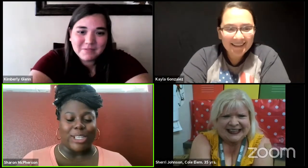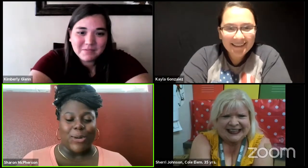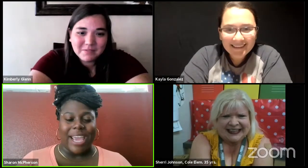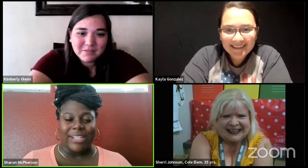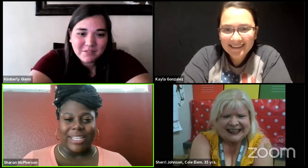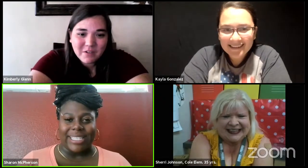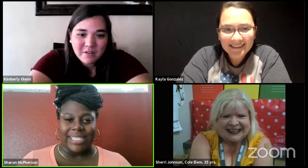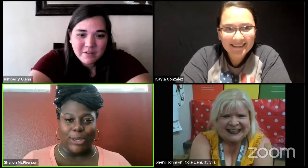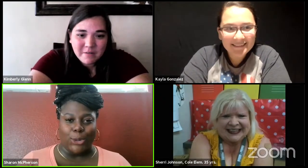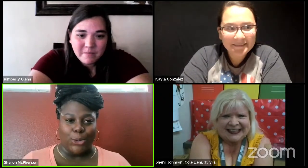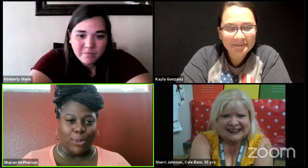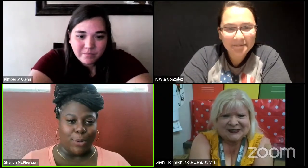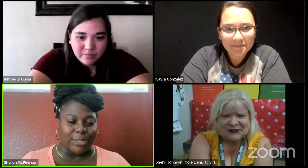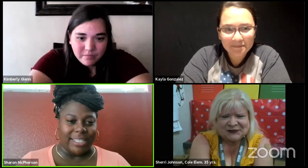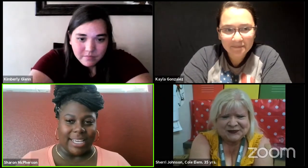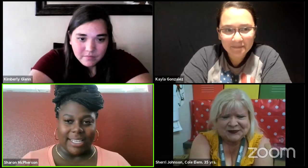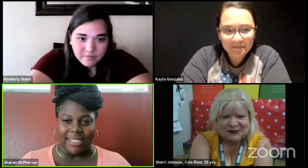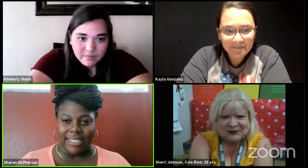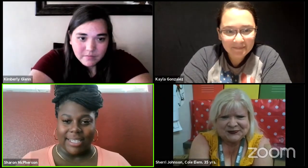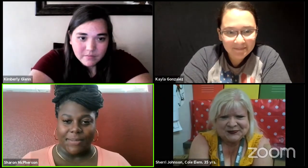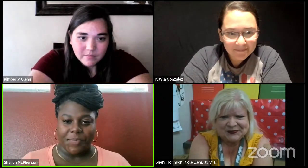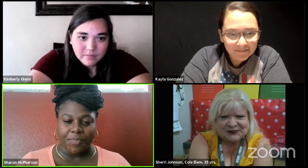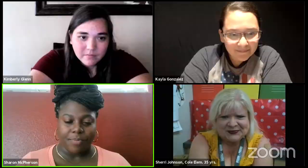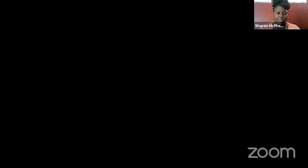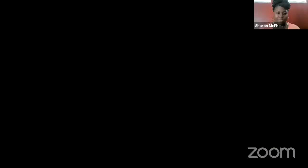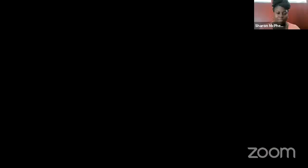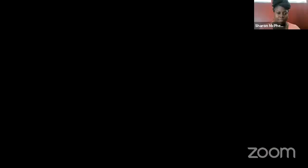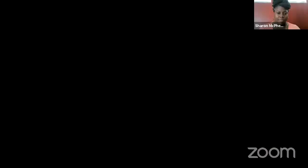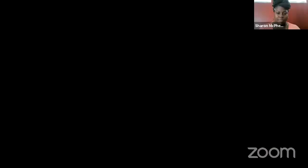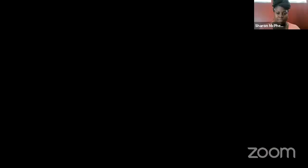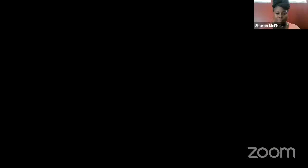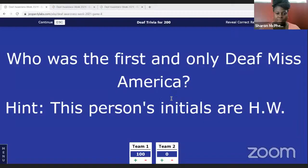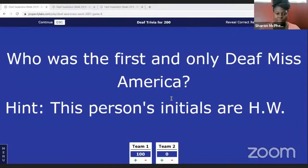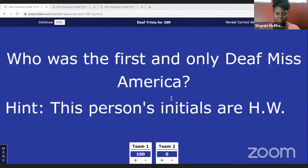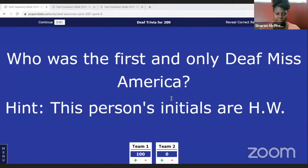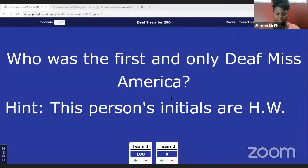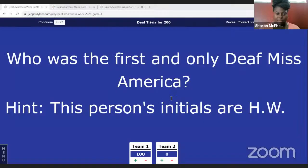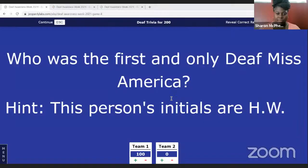Okay, let's go ahead and look and see who the person is.